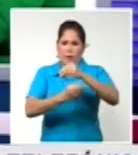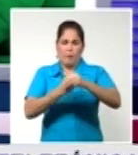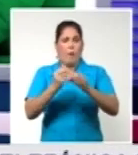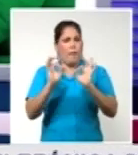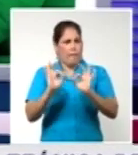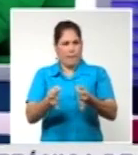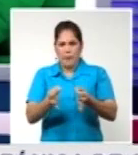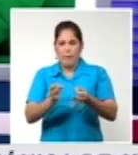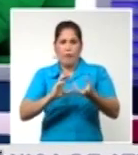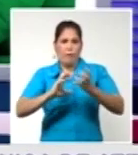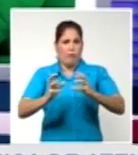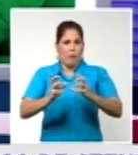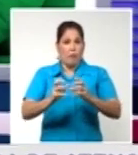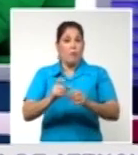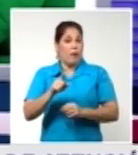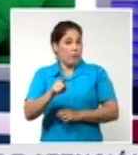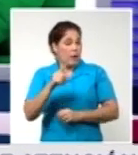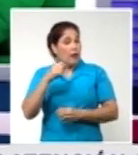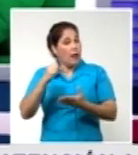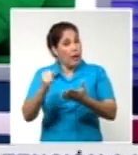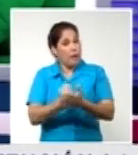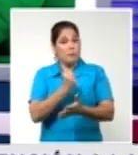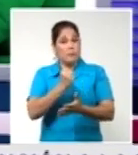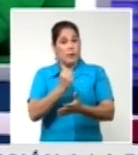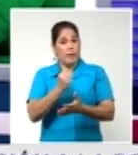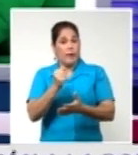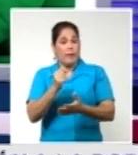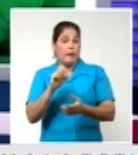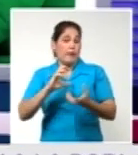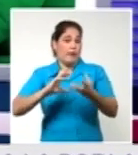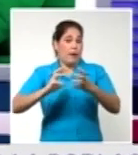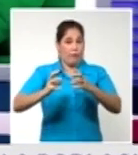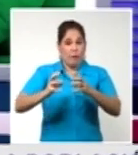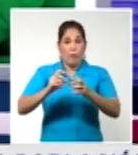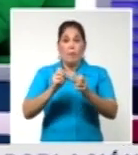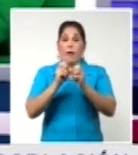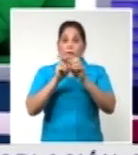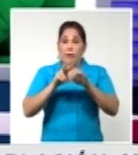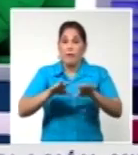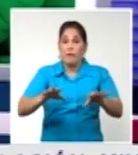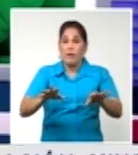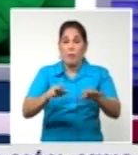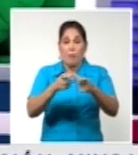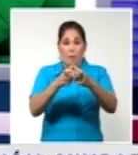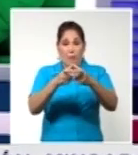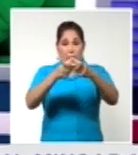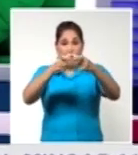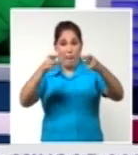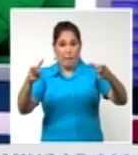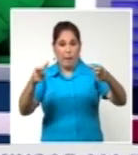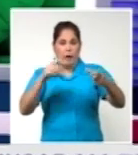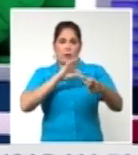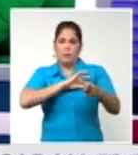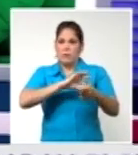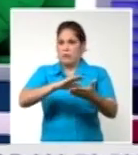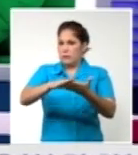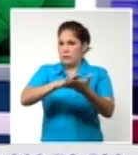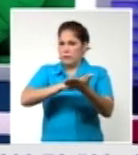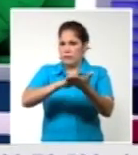for the virus contracted it abroad. Of the 58 cases diagnosed